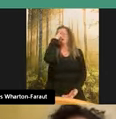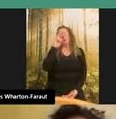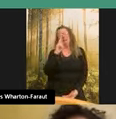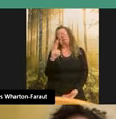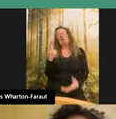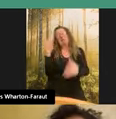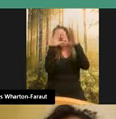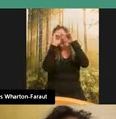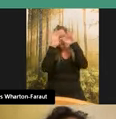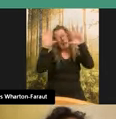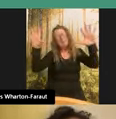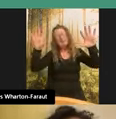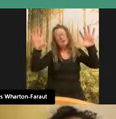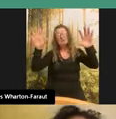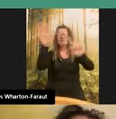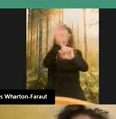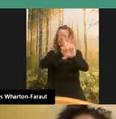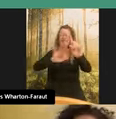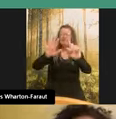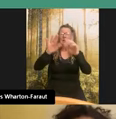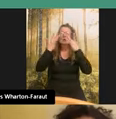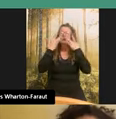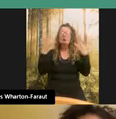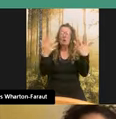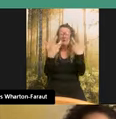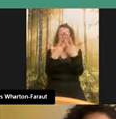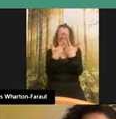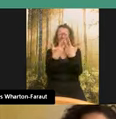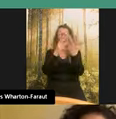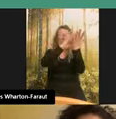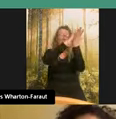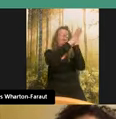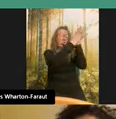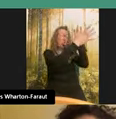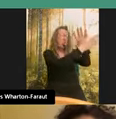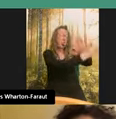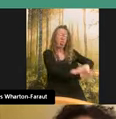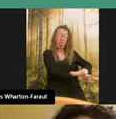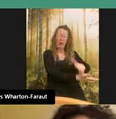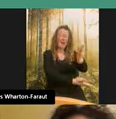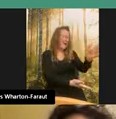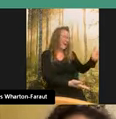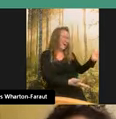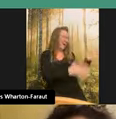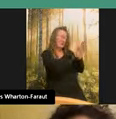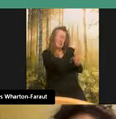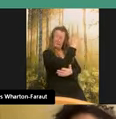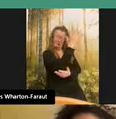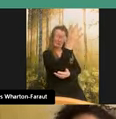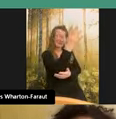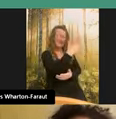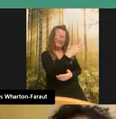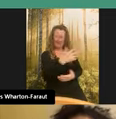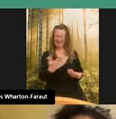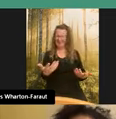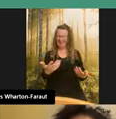in this space, but there's another image which shows that how this space is decimated, and basically all this space is seen as unproductive.